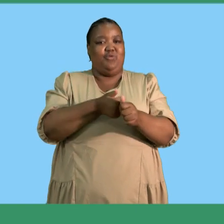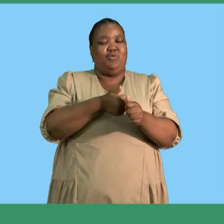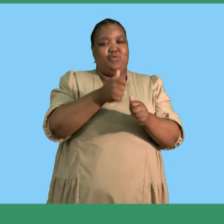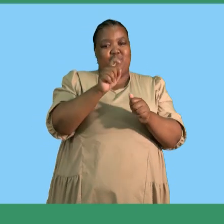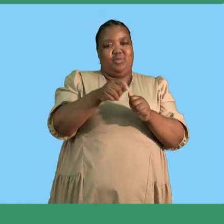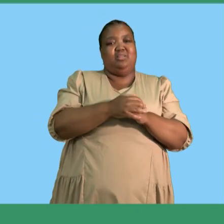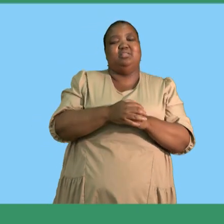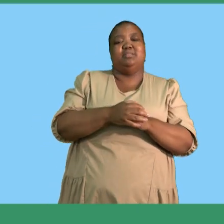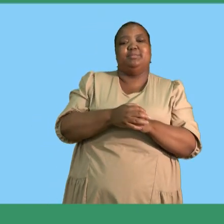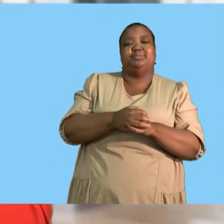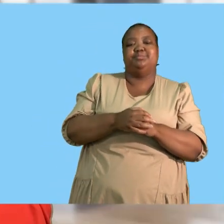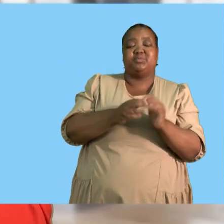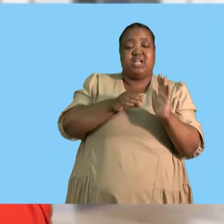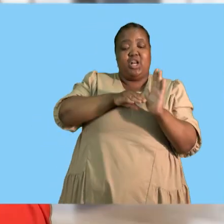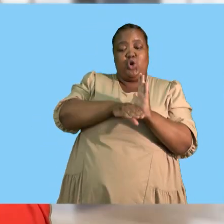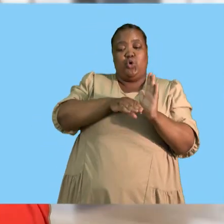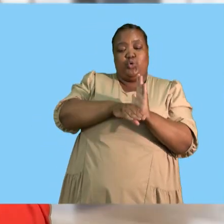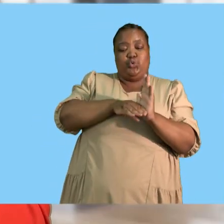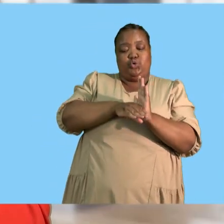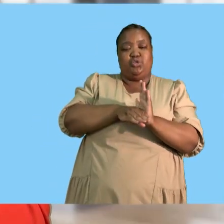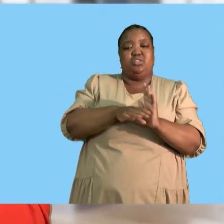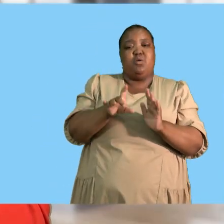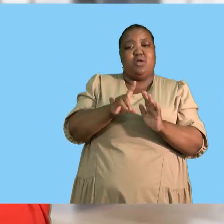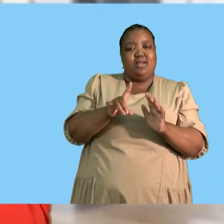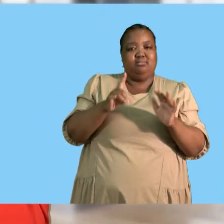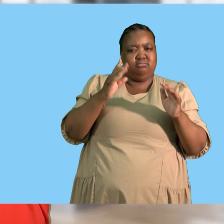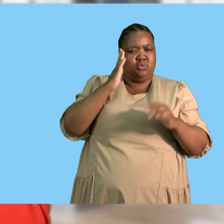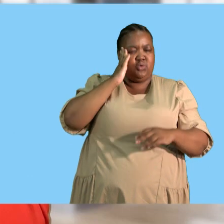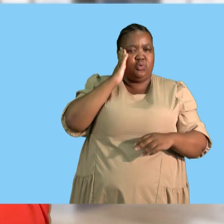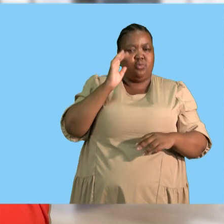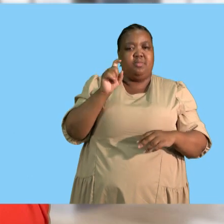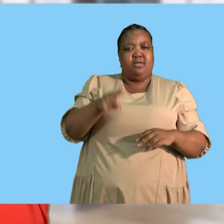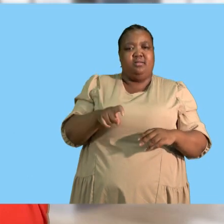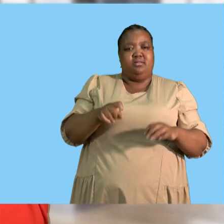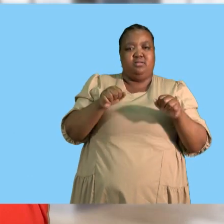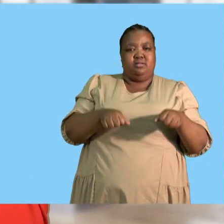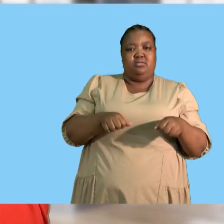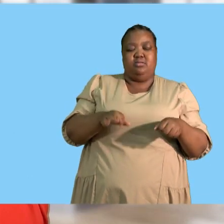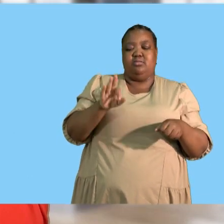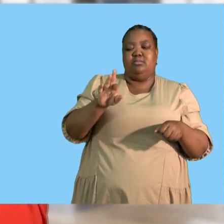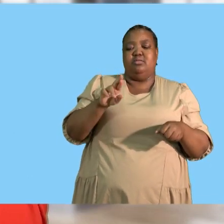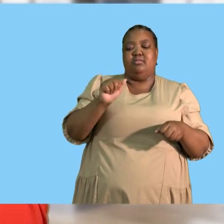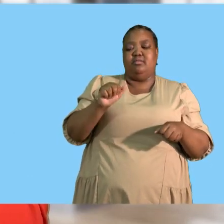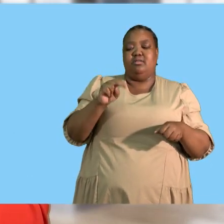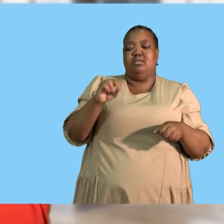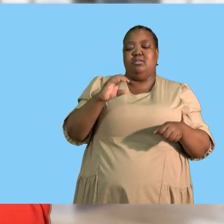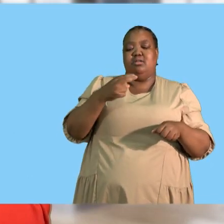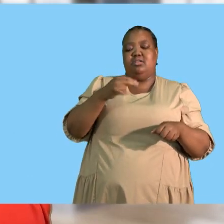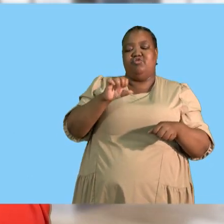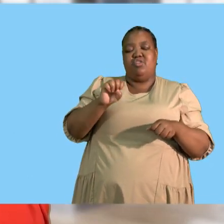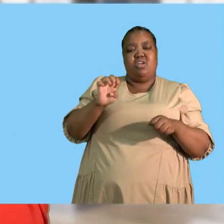clause, which means that you must be familiar with what it is that will make the franchise to